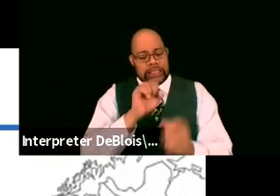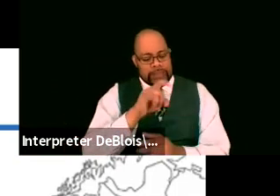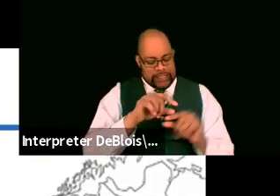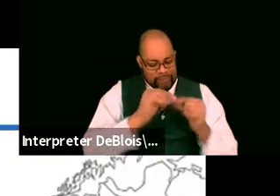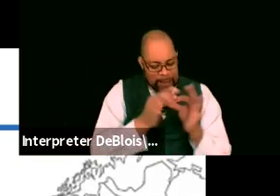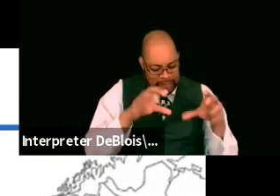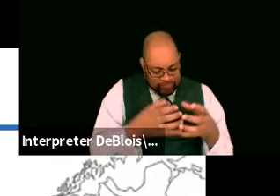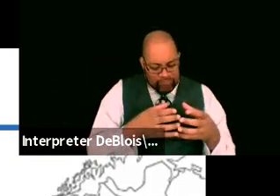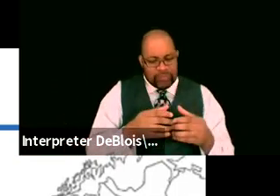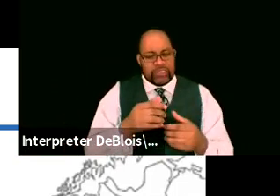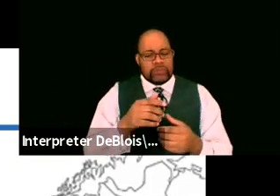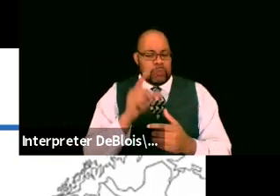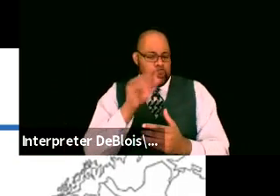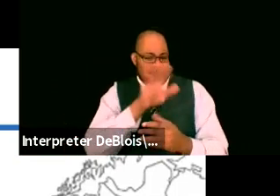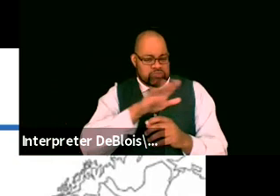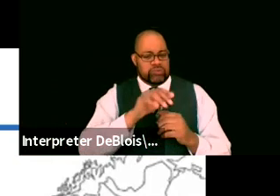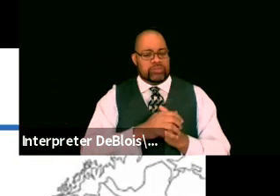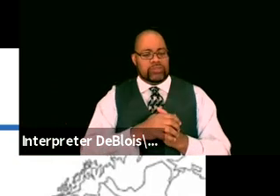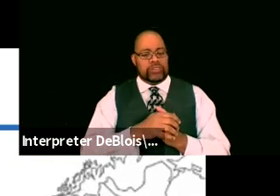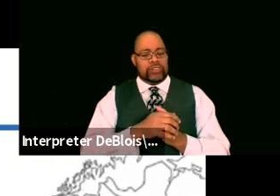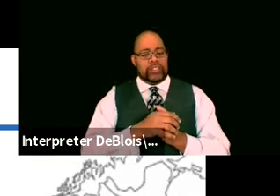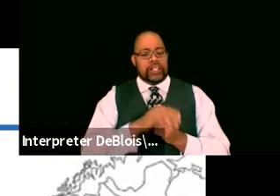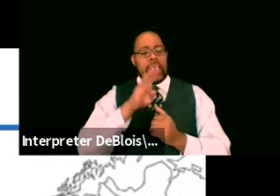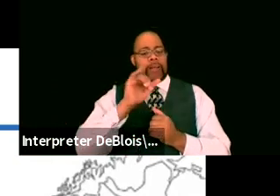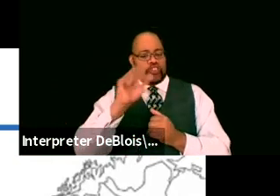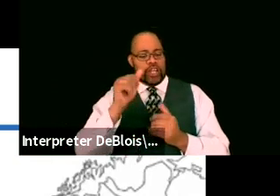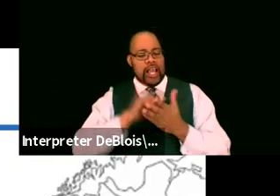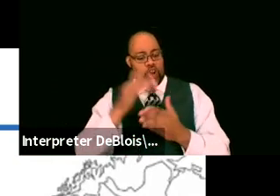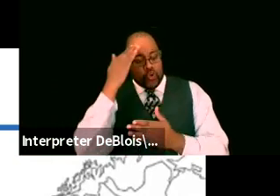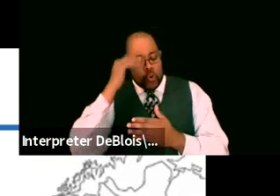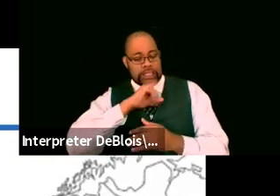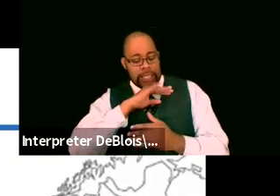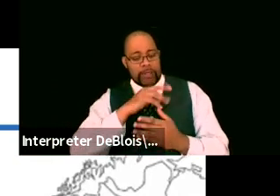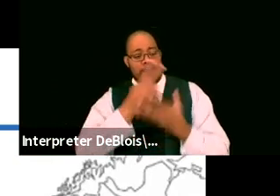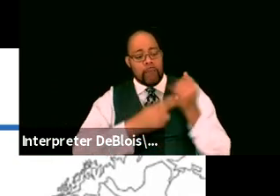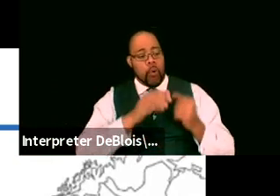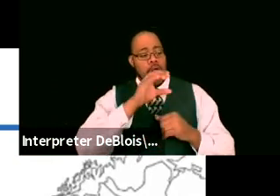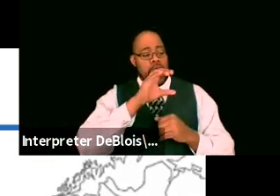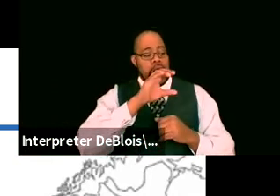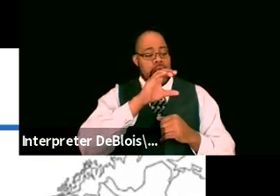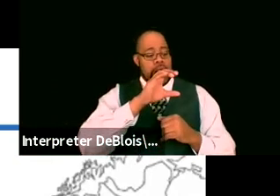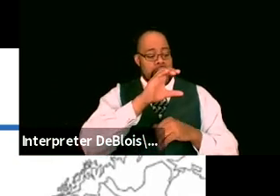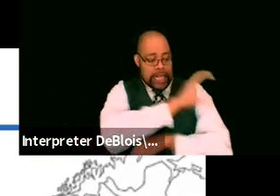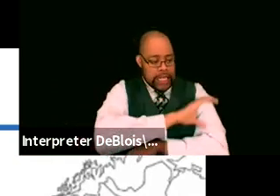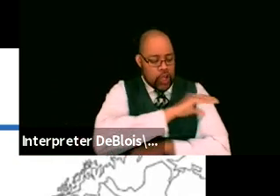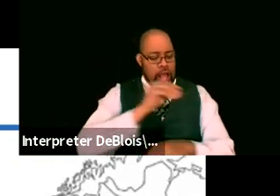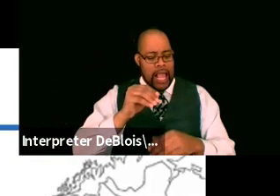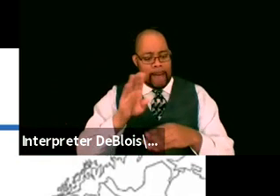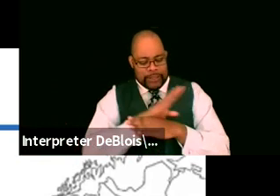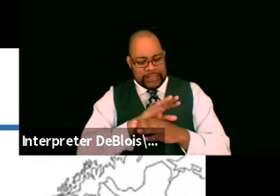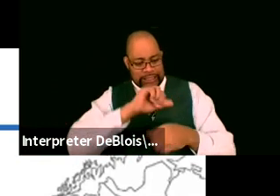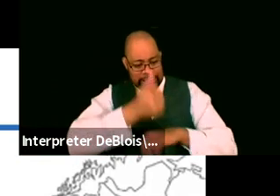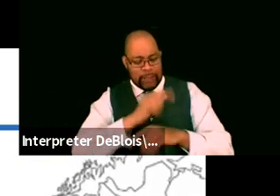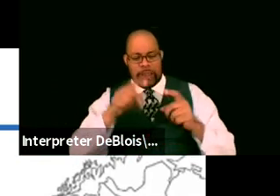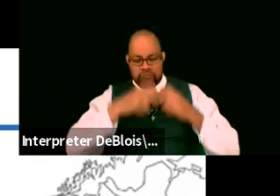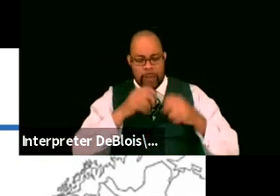20 or so at the moment, gram-negative bacteria, and the known contaminants of both clinical and industrial settings. They're particularly problematic in